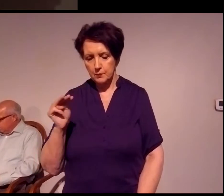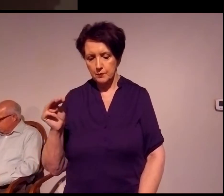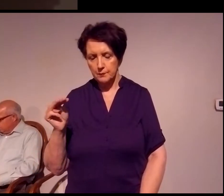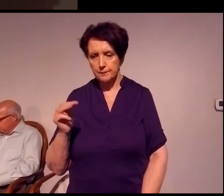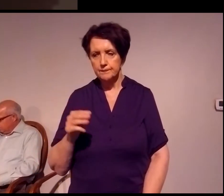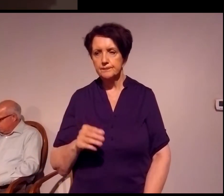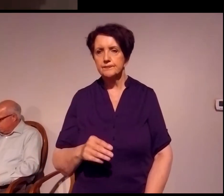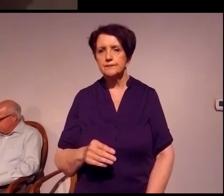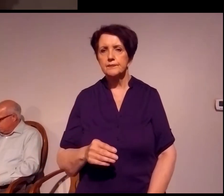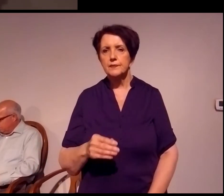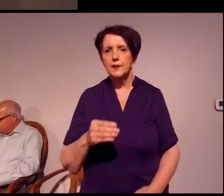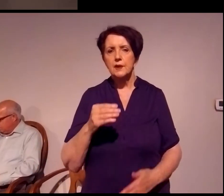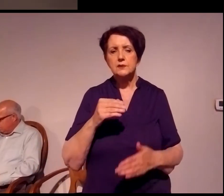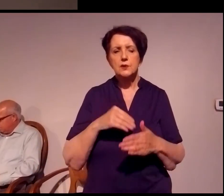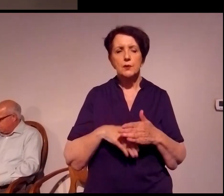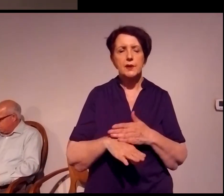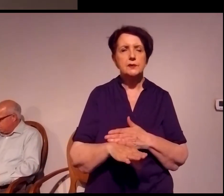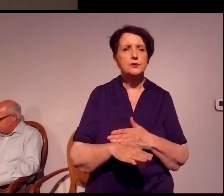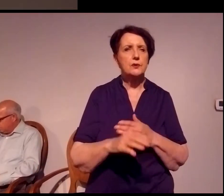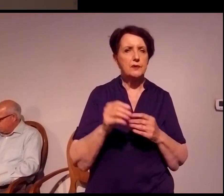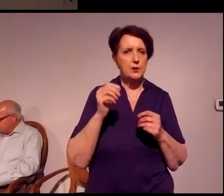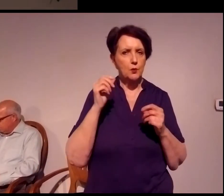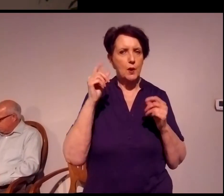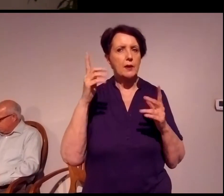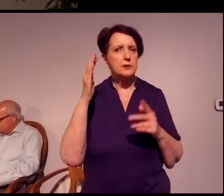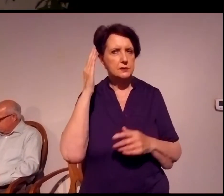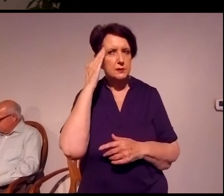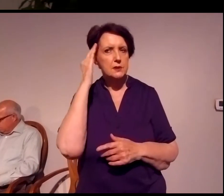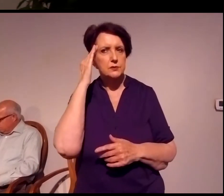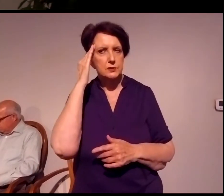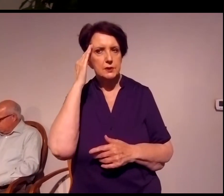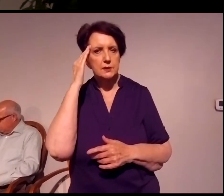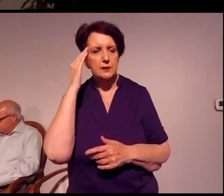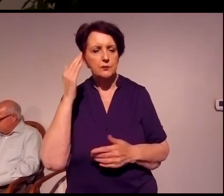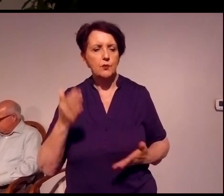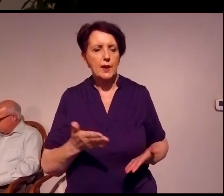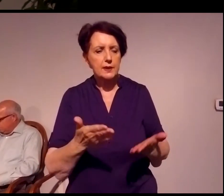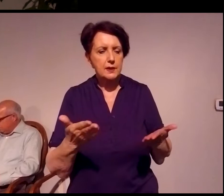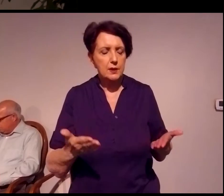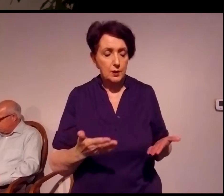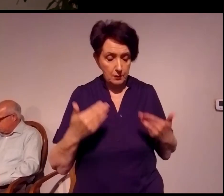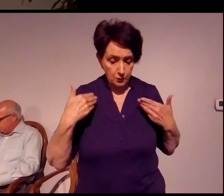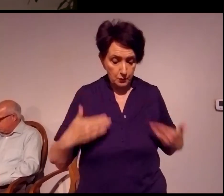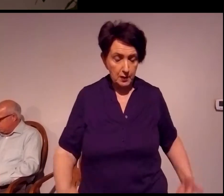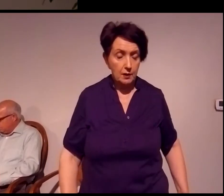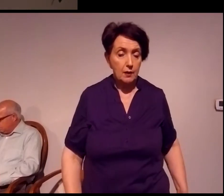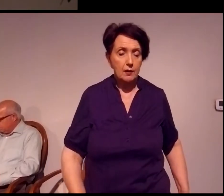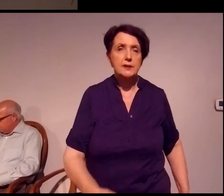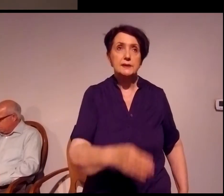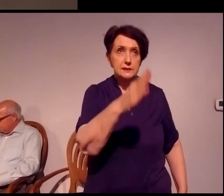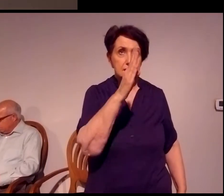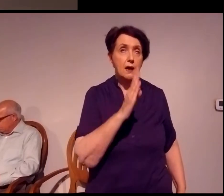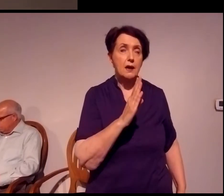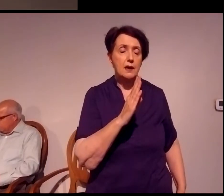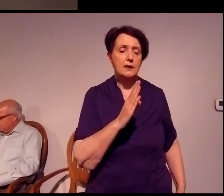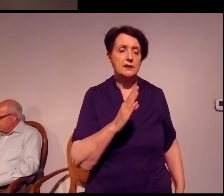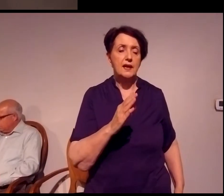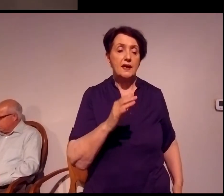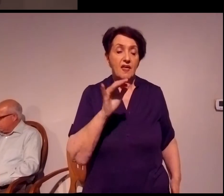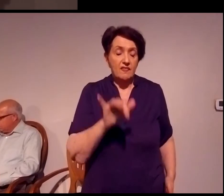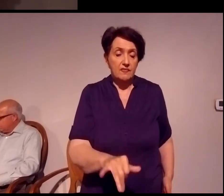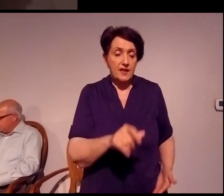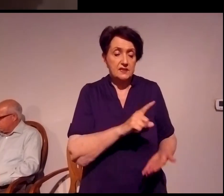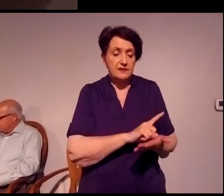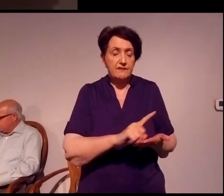So we step into the awareness that right here where we are, God is. That divine intelligence, that